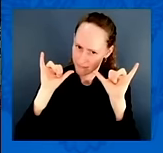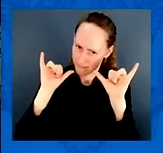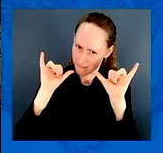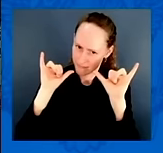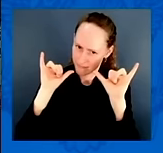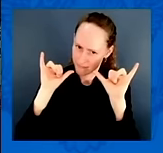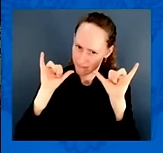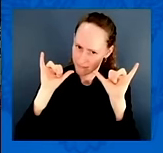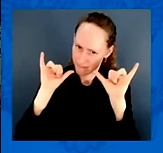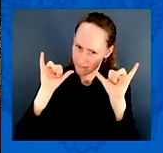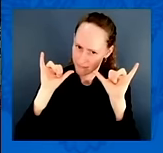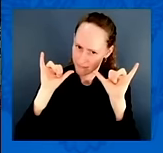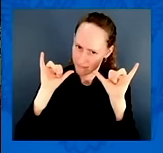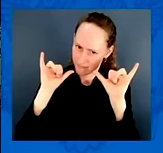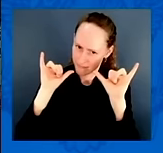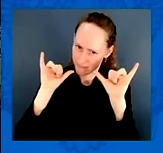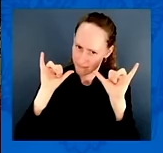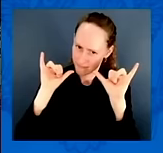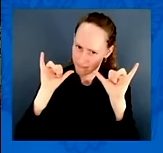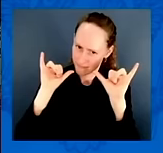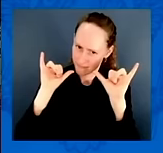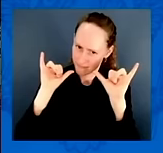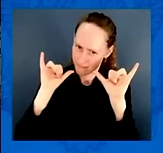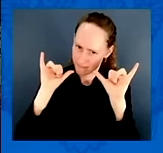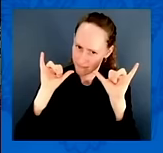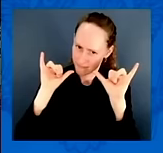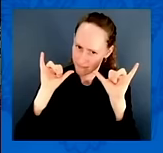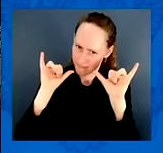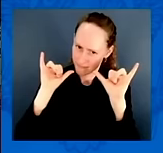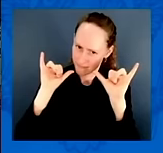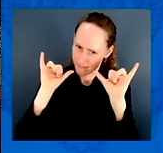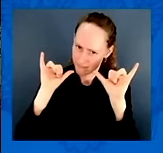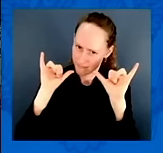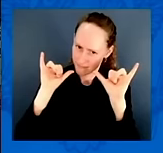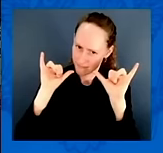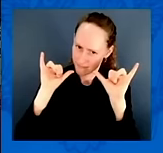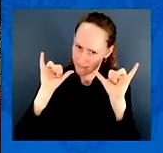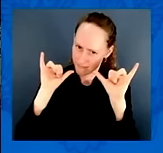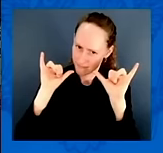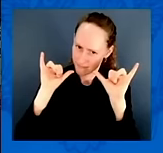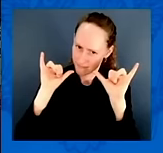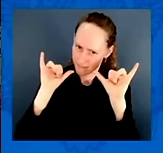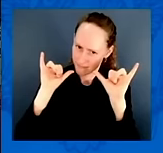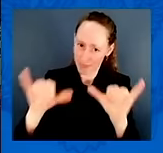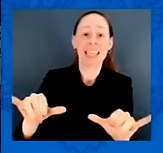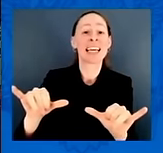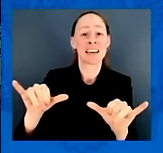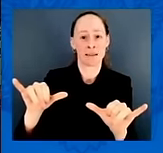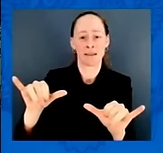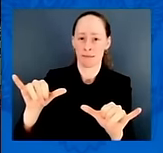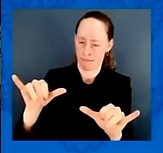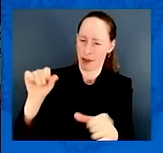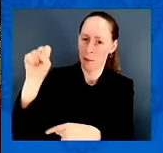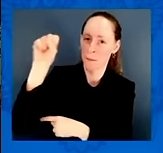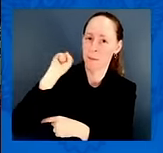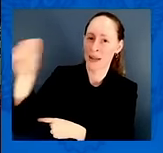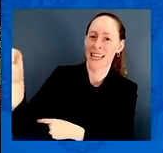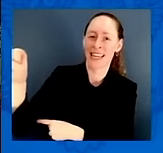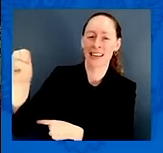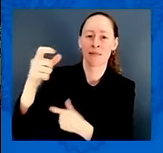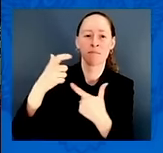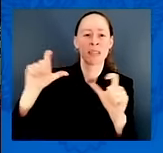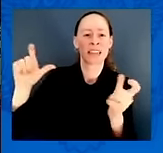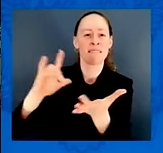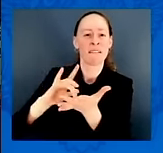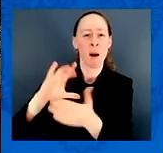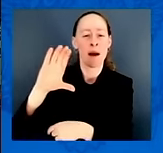We've beat Big Pharma. Oh, gosh, that's the most entertaining one. That's the funniest one. That was a great joke, Mr. President. A month or thereabouts for insulin